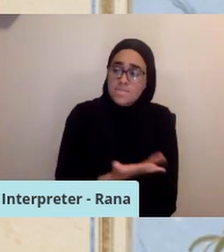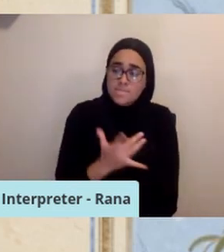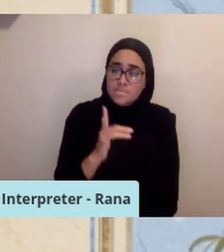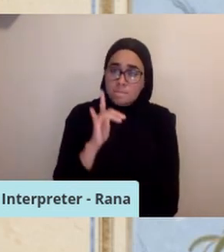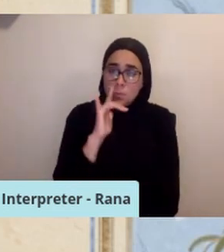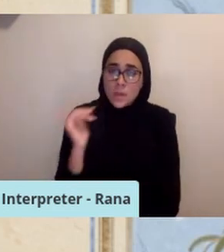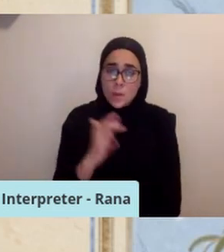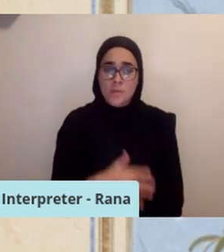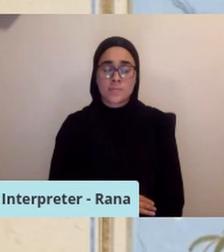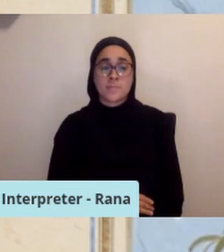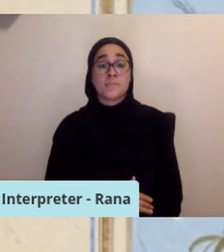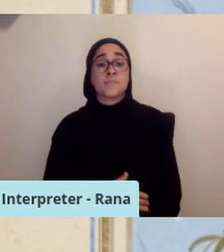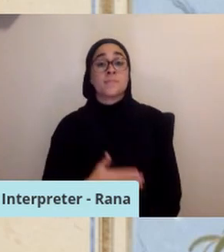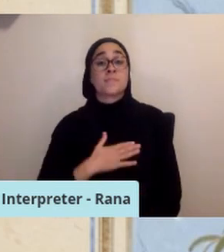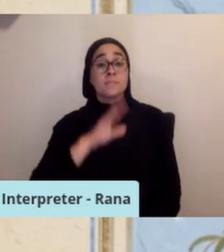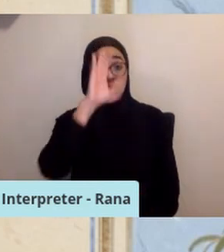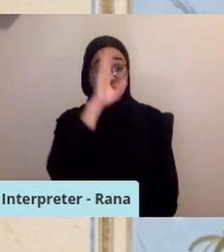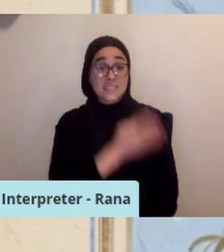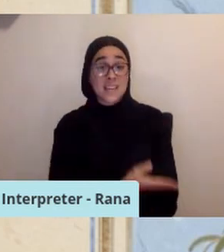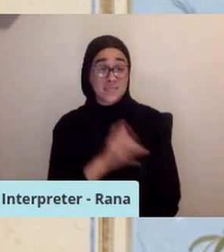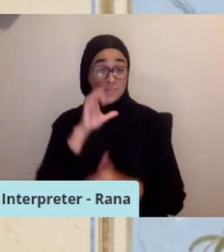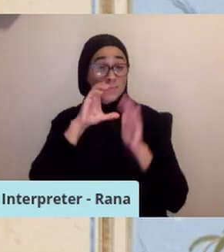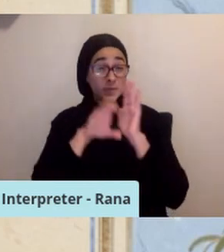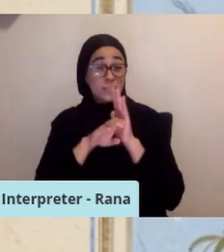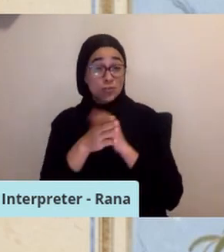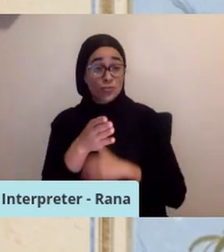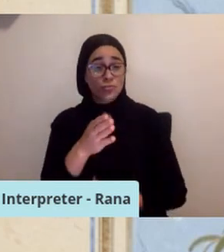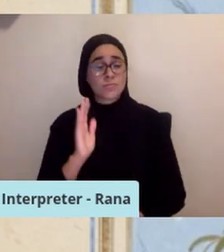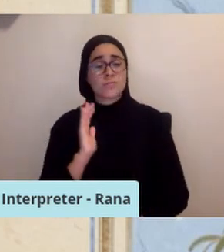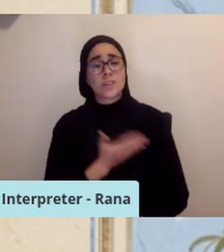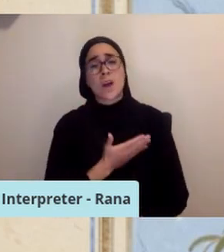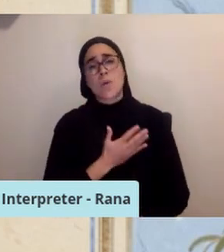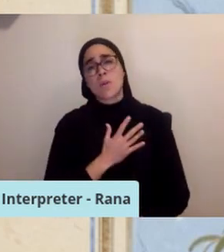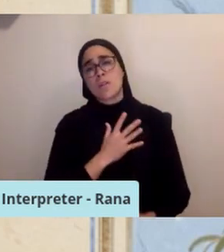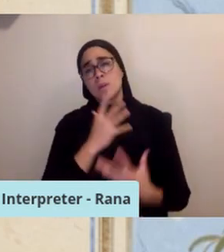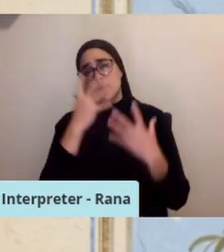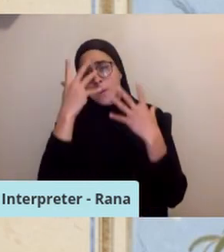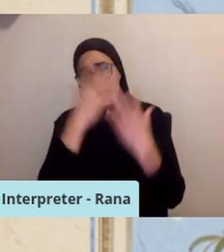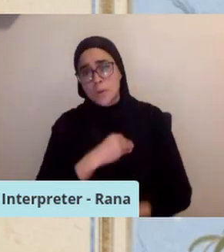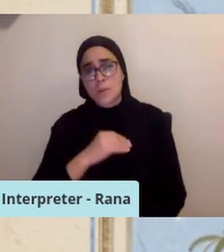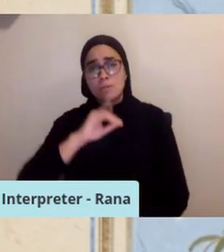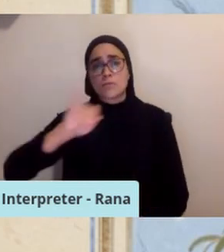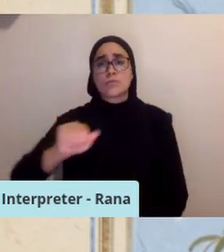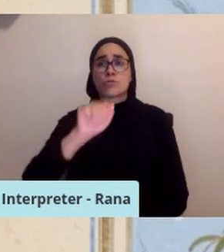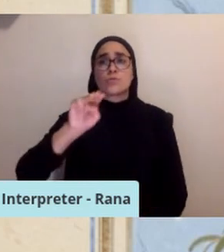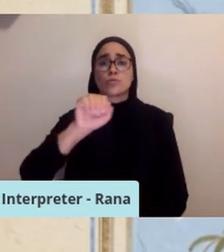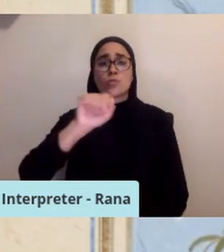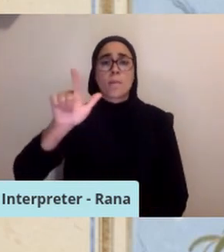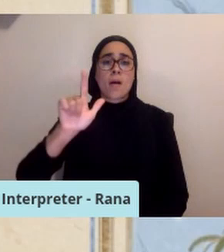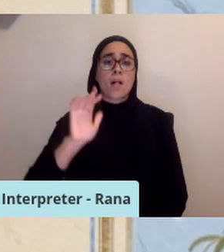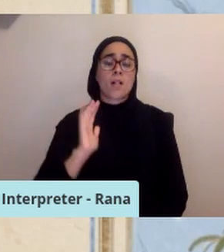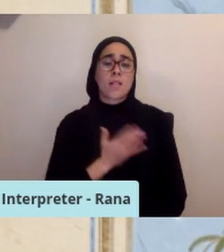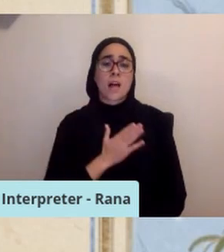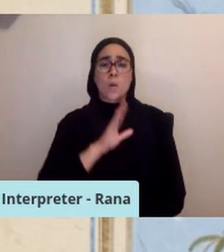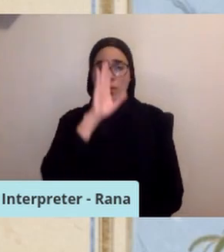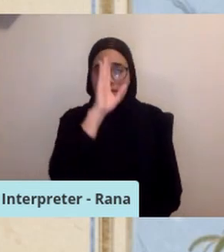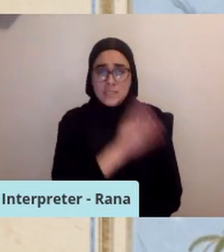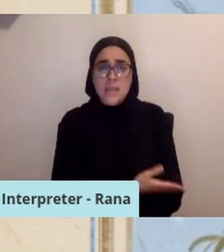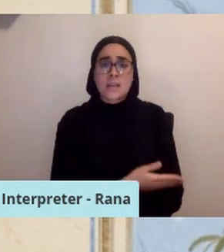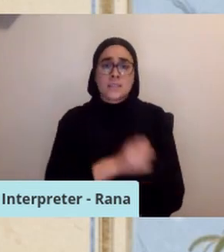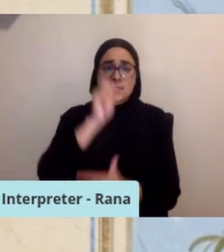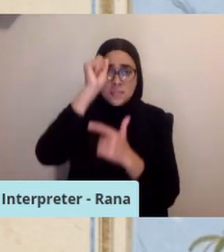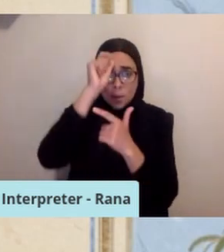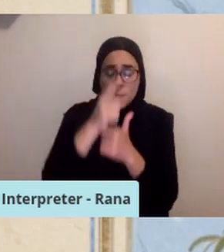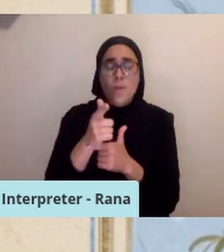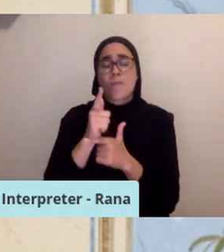Well, this is our beautiful Jamal, our son, our brother, our friend. I'd like